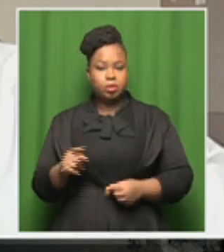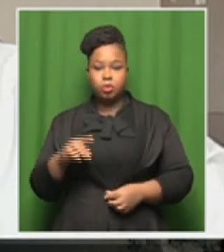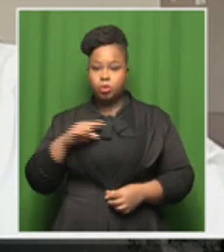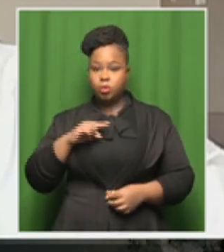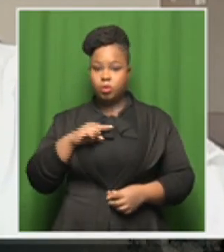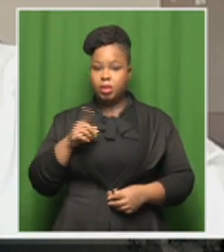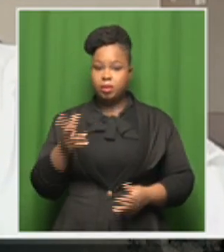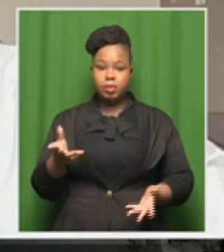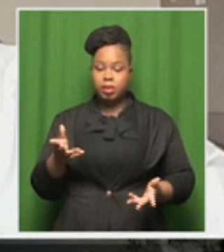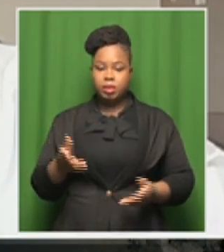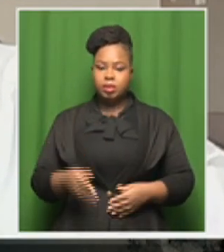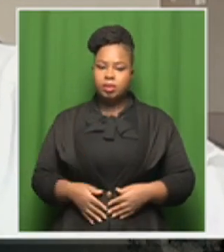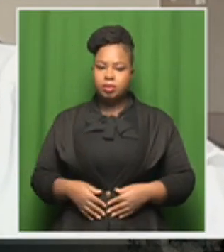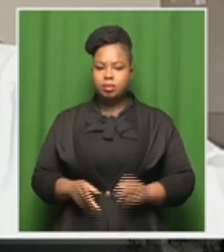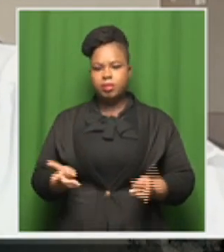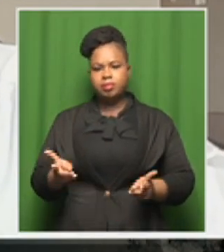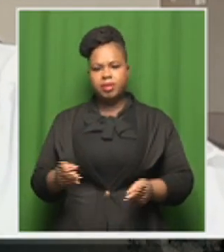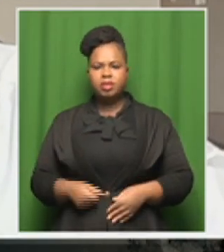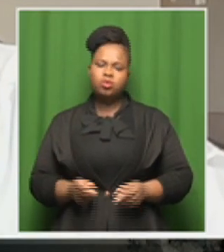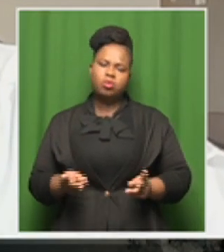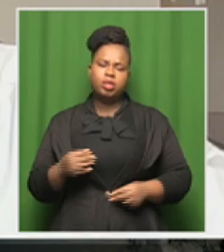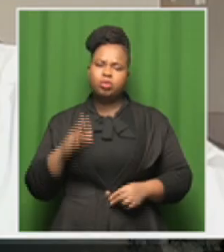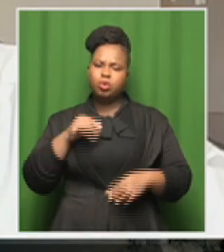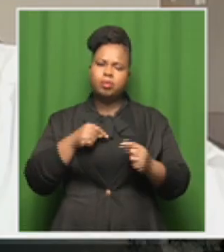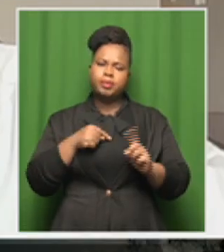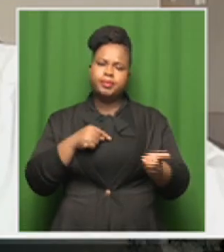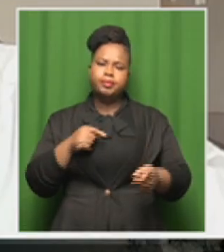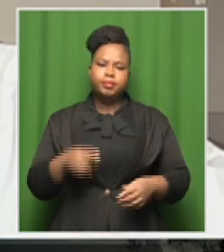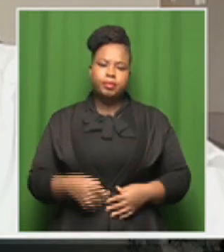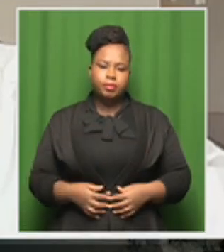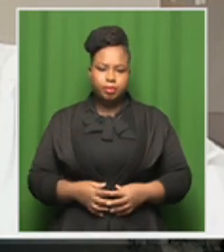is generally one that people tend to talk about.